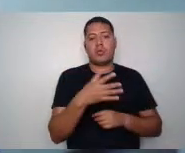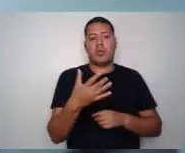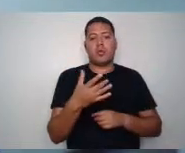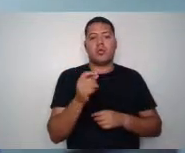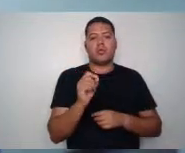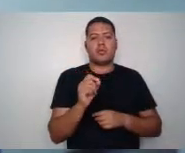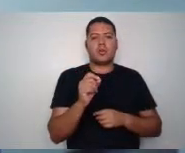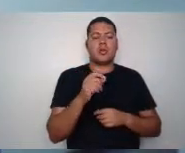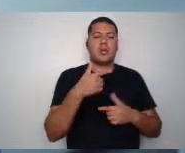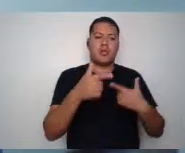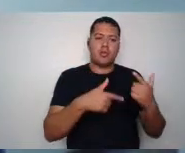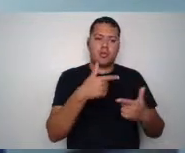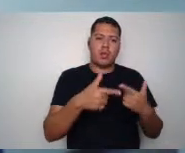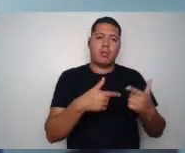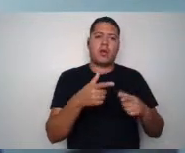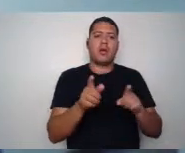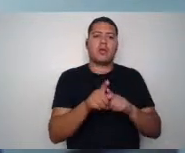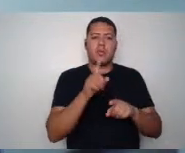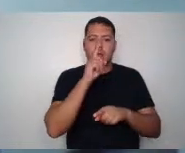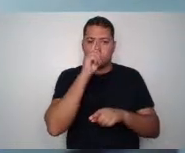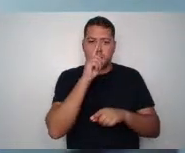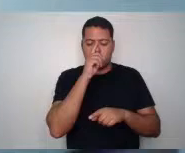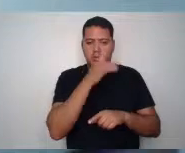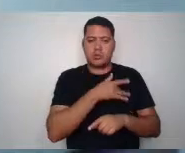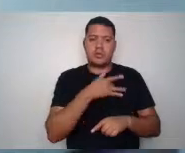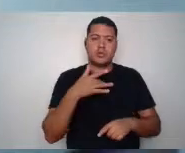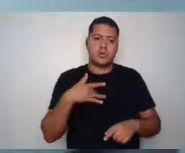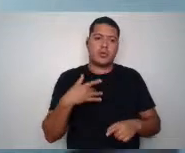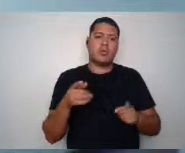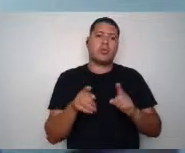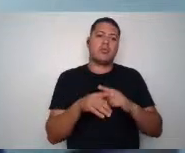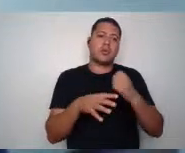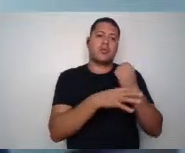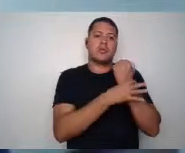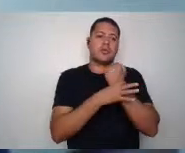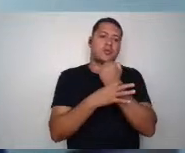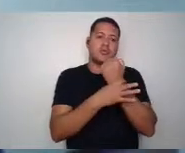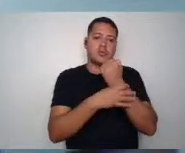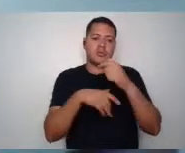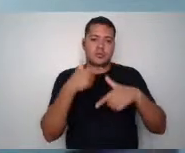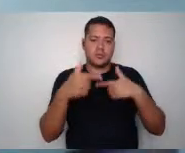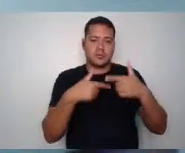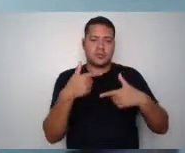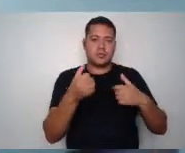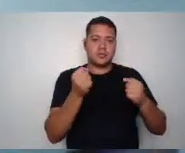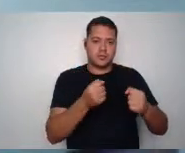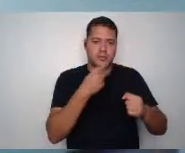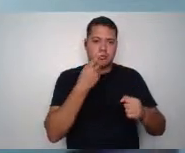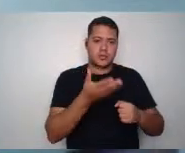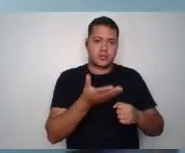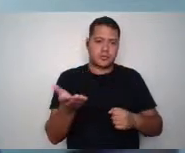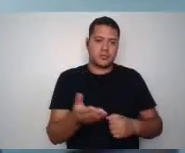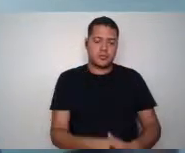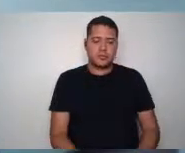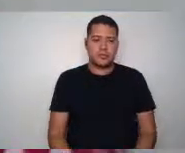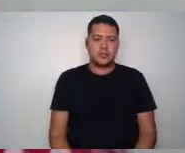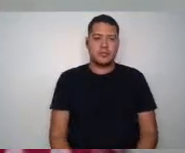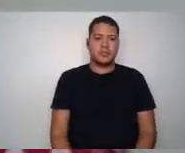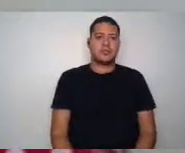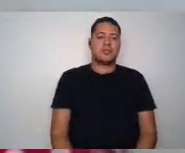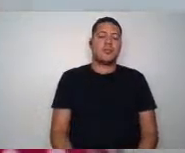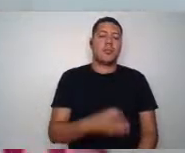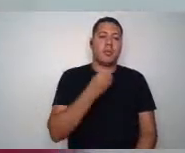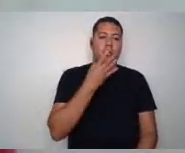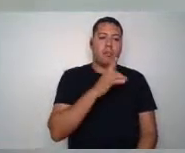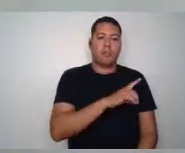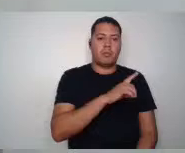of worsening the working relations and the risk for health and the work environment. You have the floor, Dr.